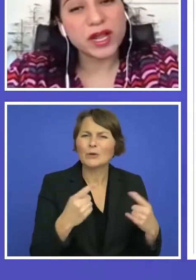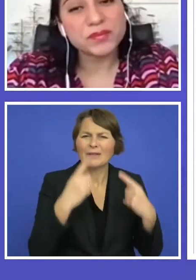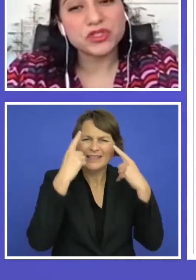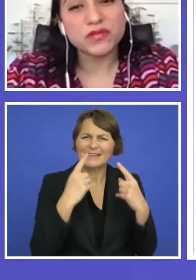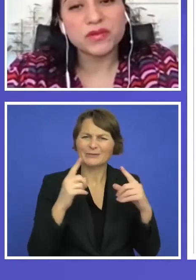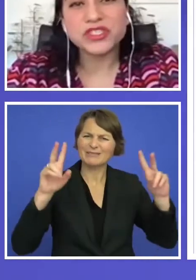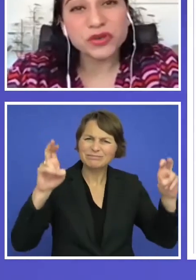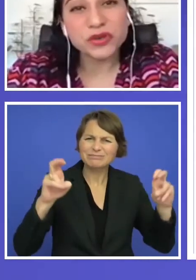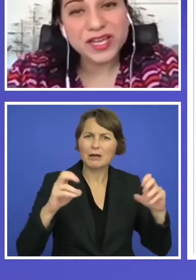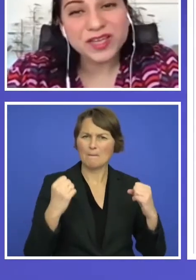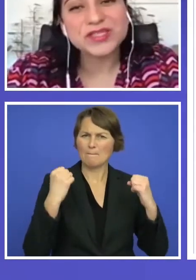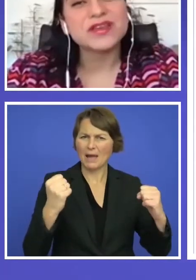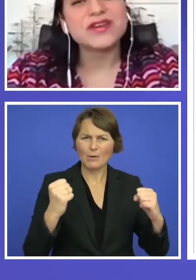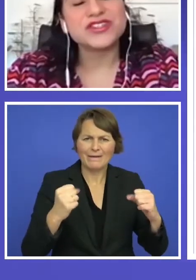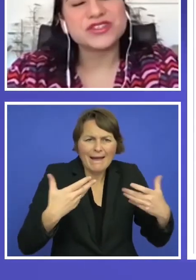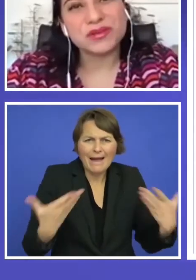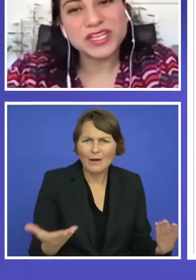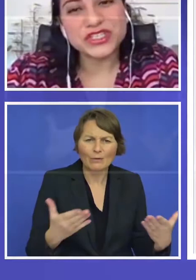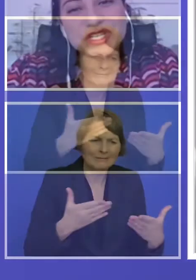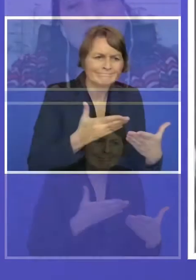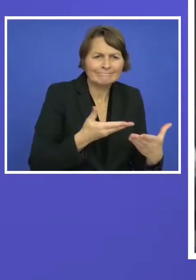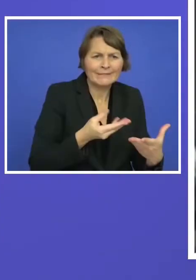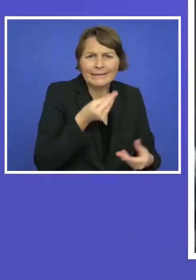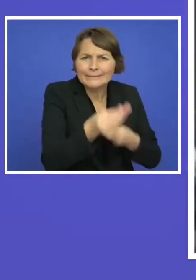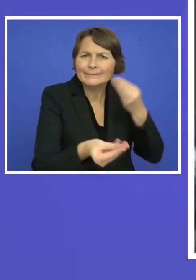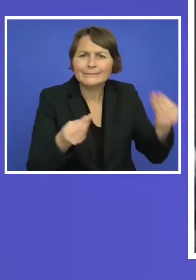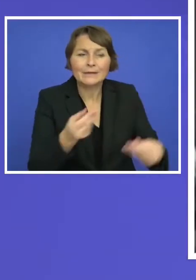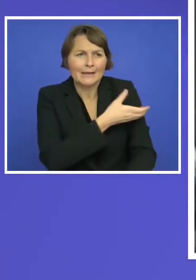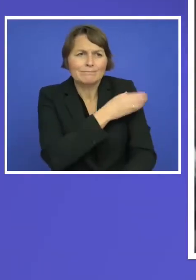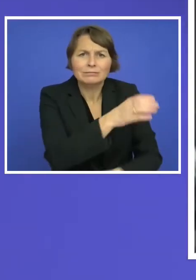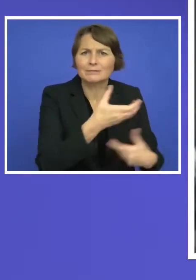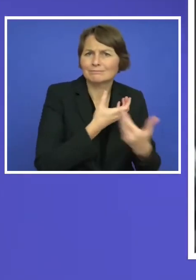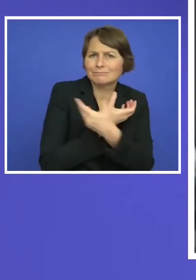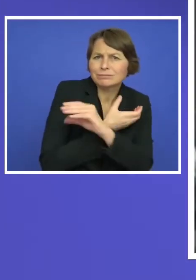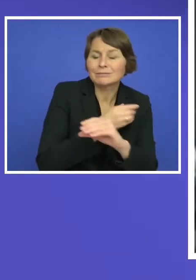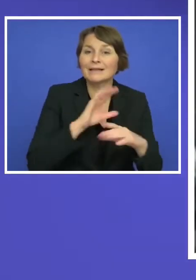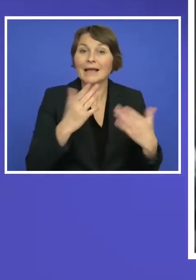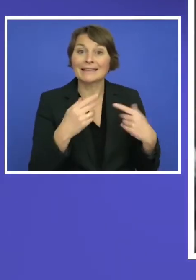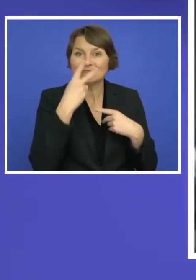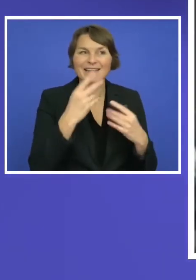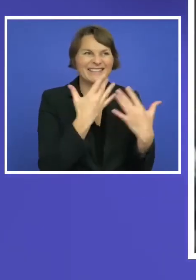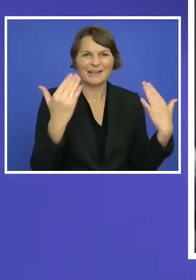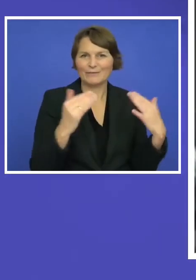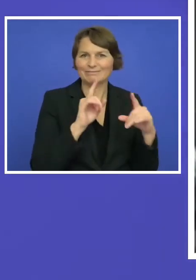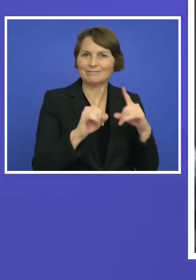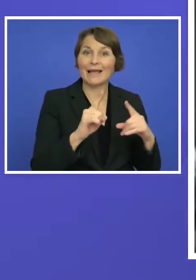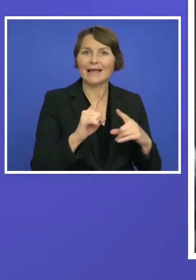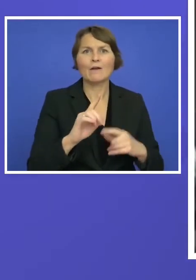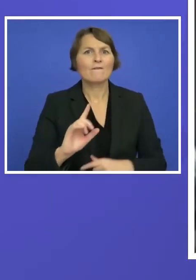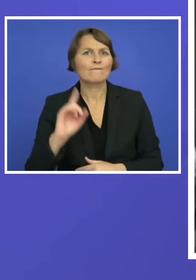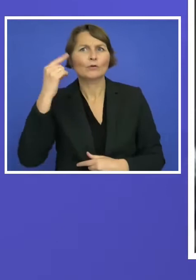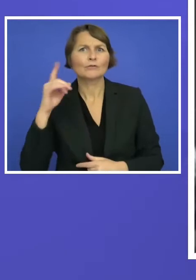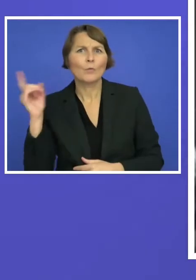leadership gaps are driven by stereotypes, discrimination, power imbalance, and privilege. We also know that